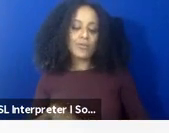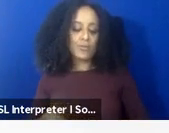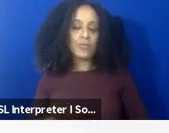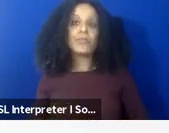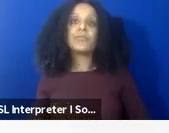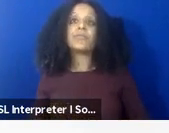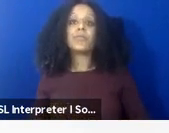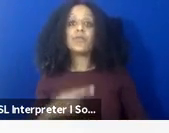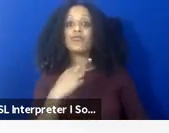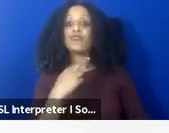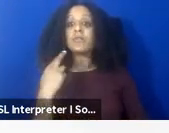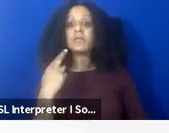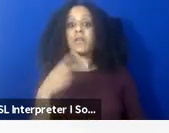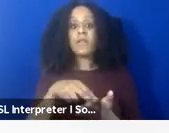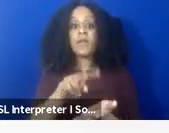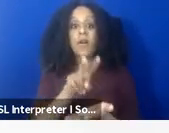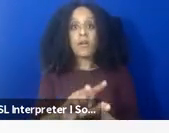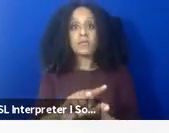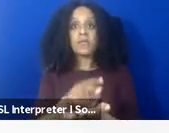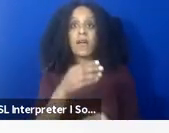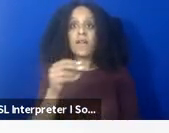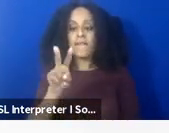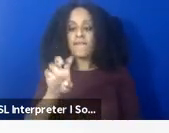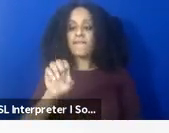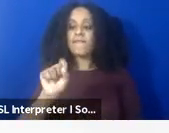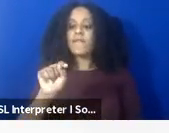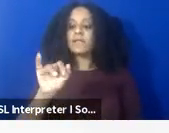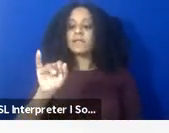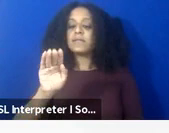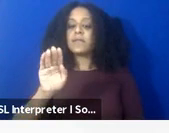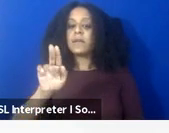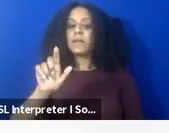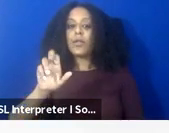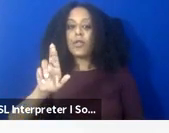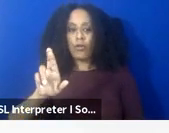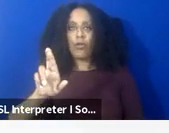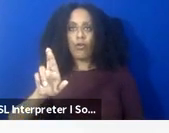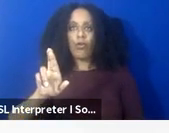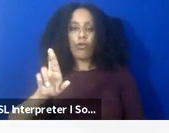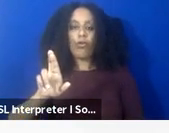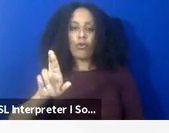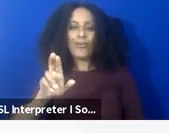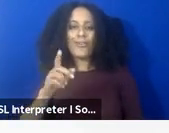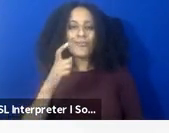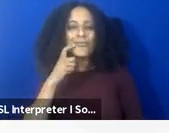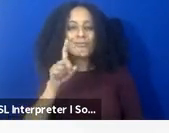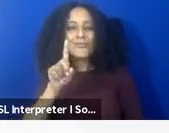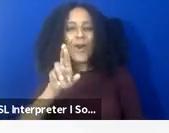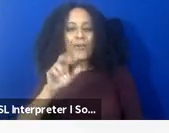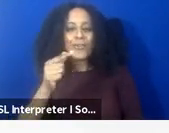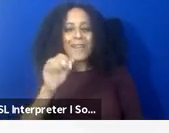So risk of falls and vestibular loss. Dr. Gaffney introduced this topic today, and I'll spend the next few slides elaborating on